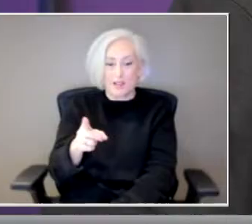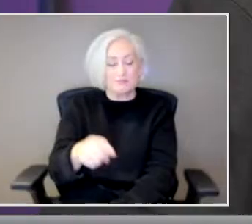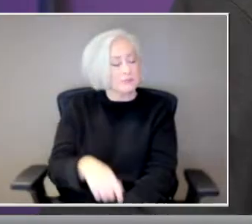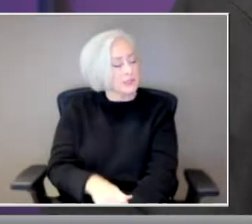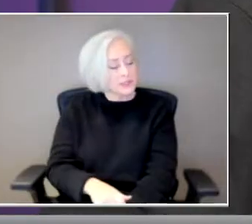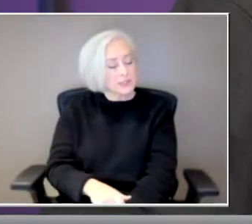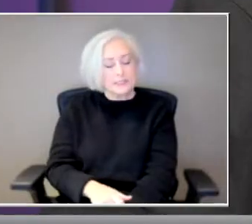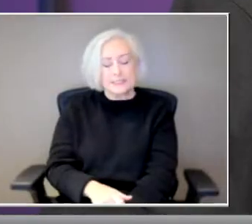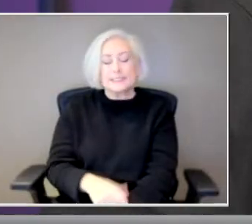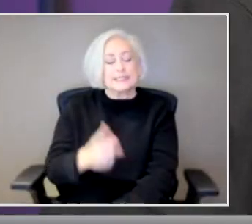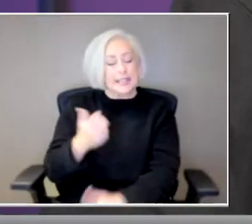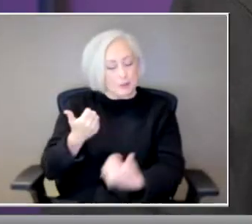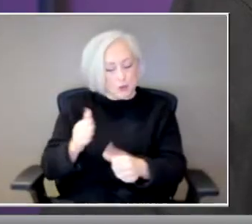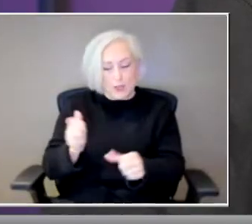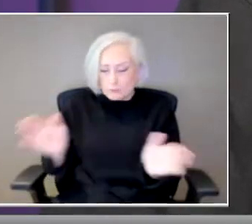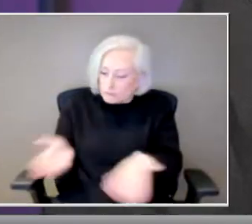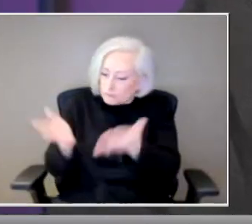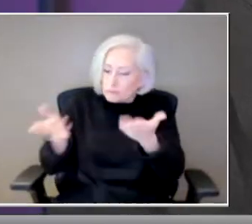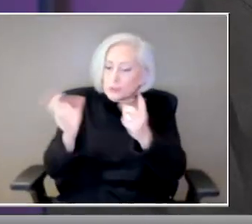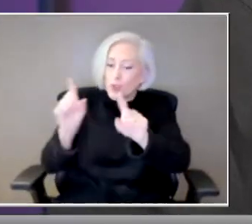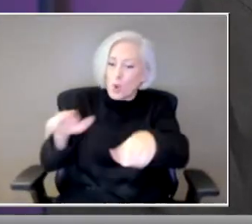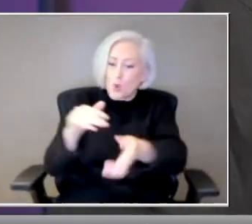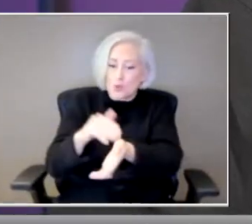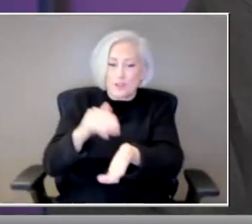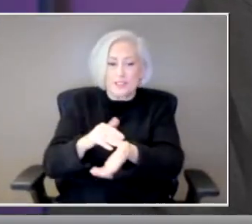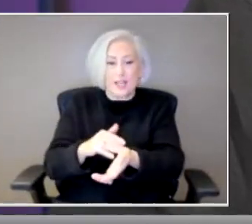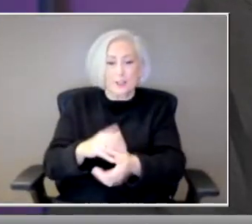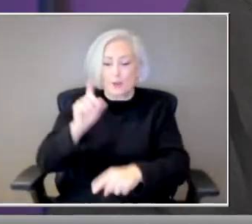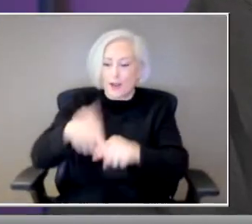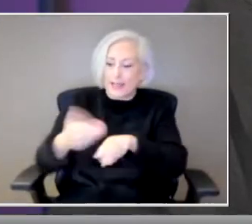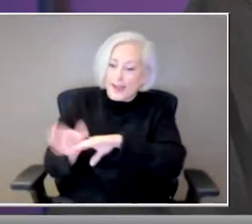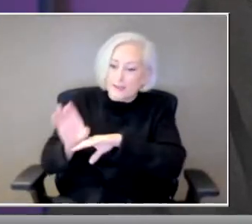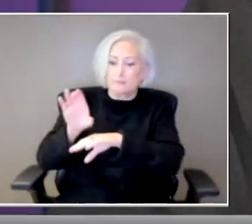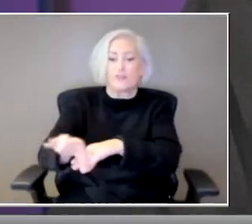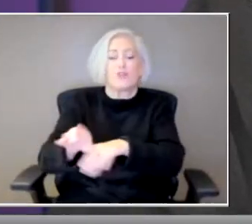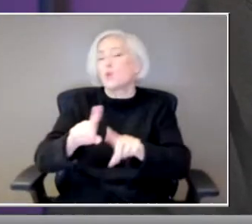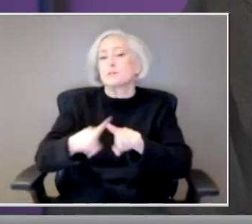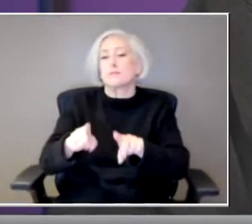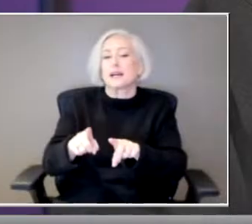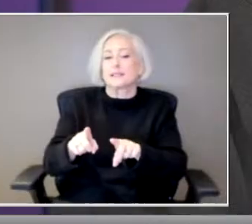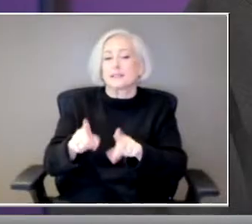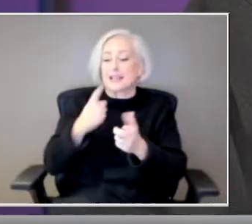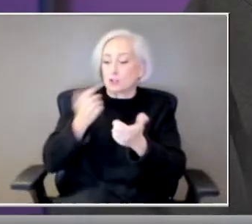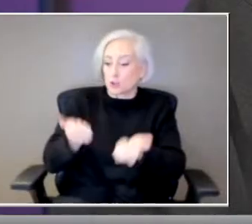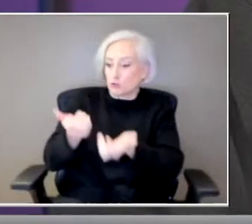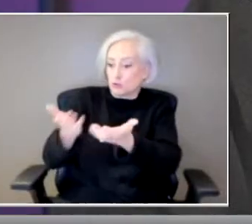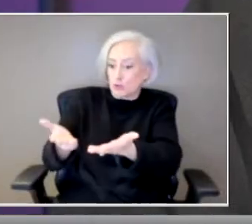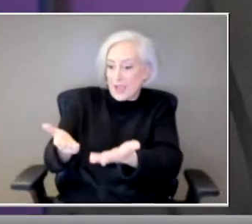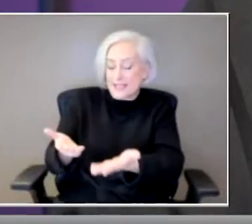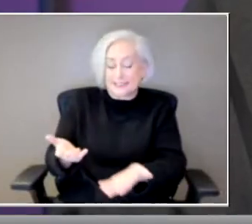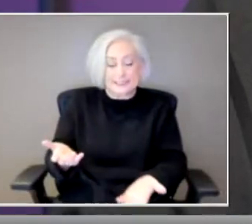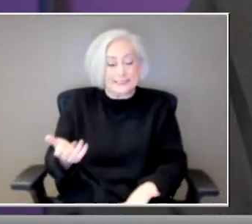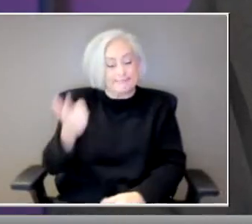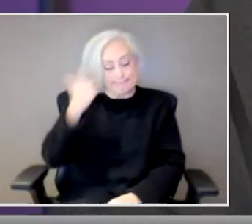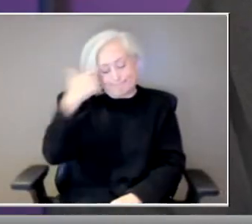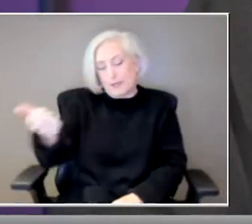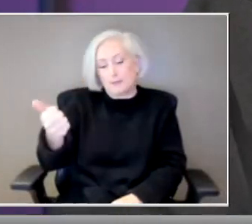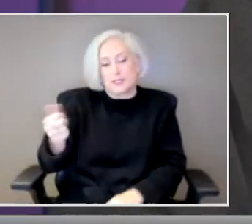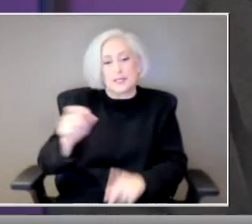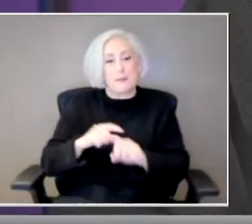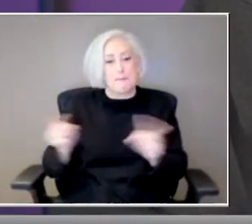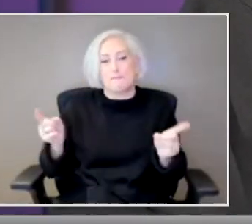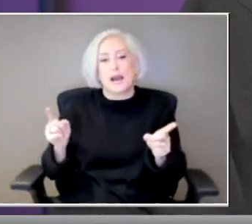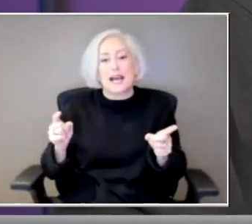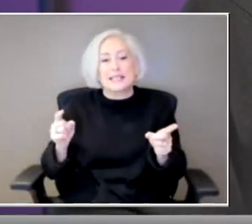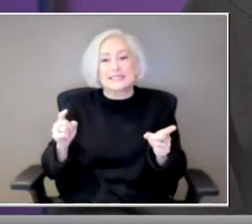I can't make him go, but I could definitely suggest it to him. And so if he goes or not, that's on him. But, you know,